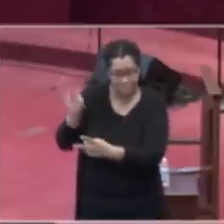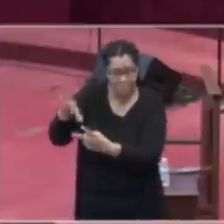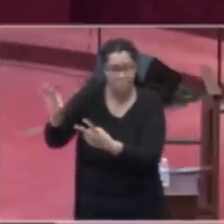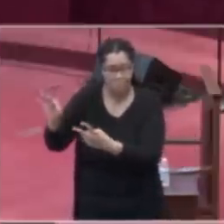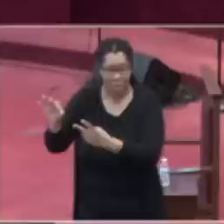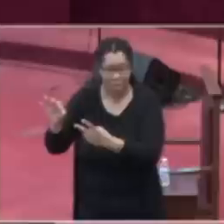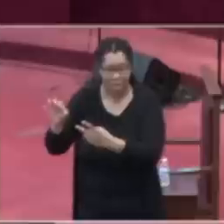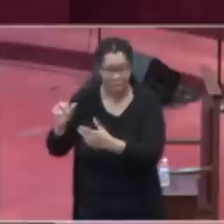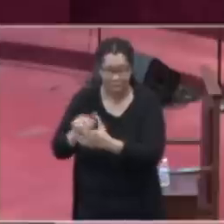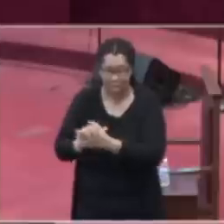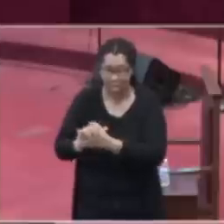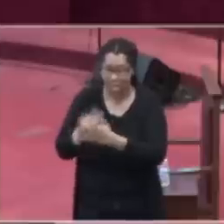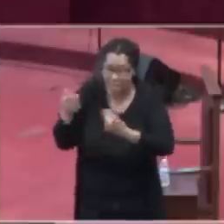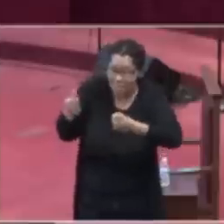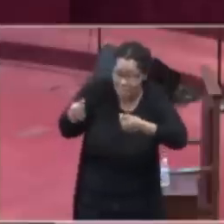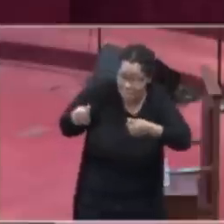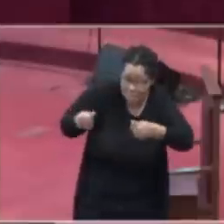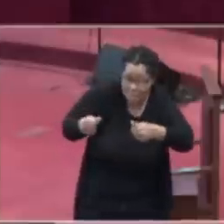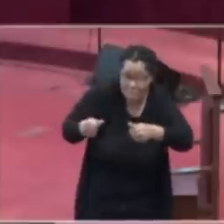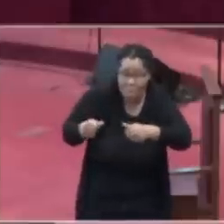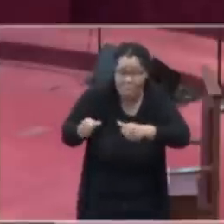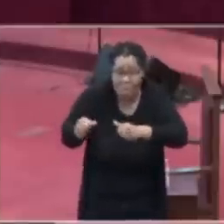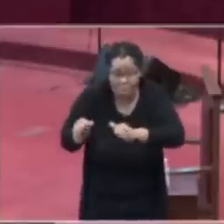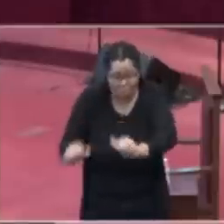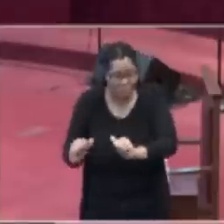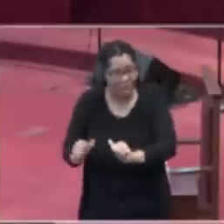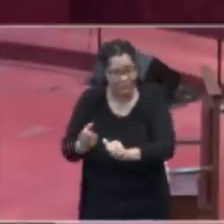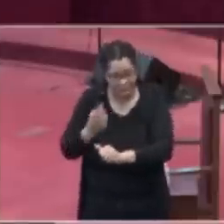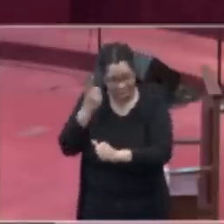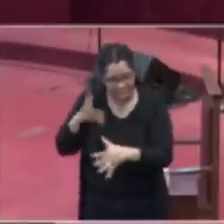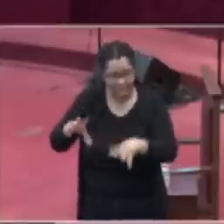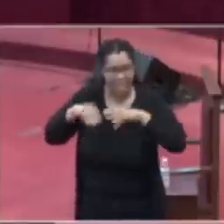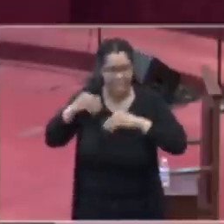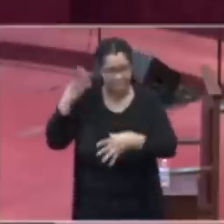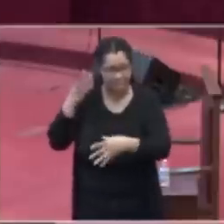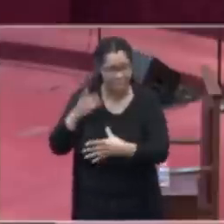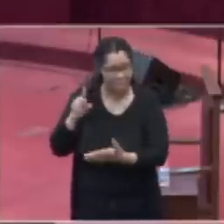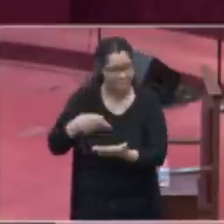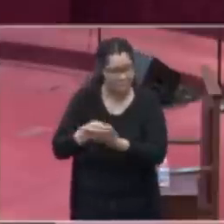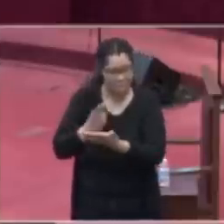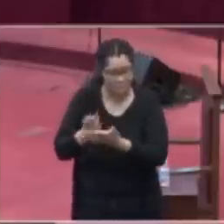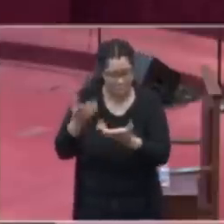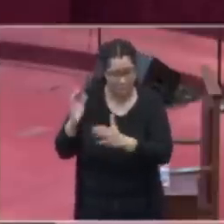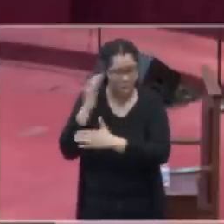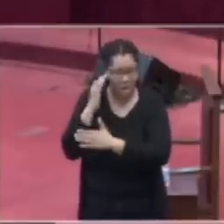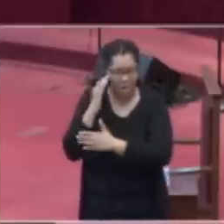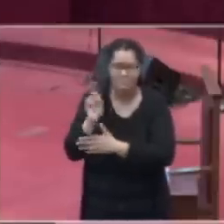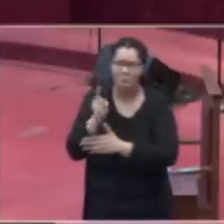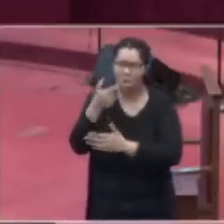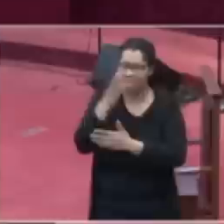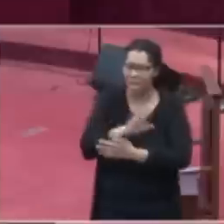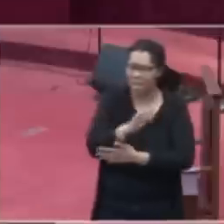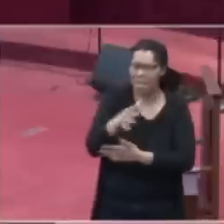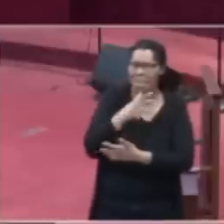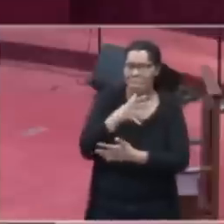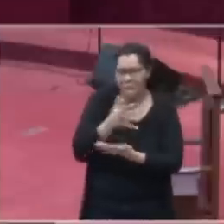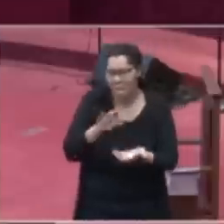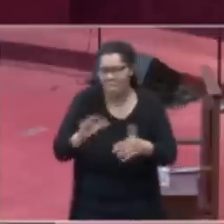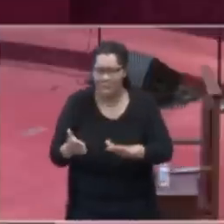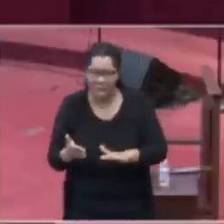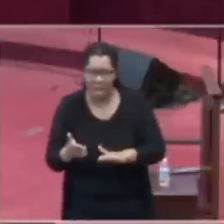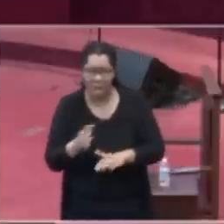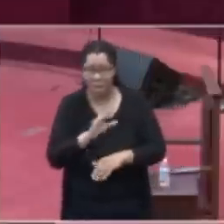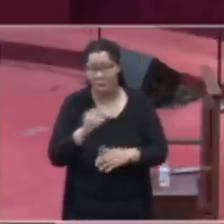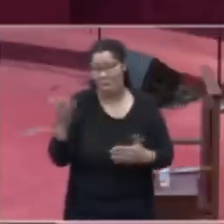fight for the truth that you already know. Child, where's God now that your mama's gone? Where is God now that you fired